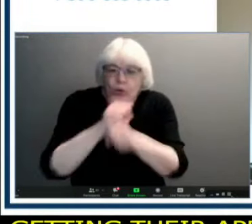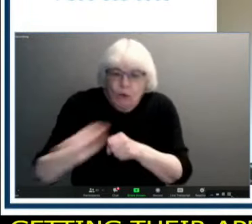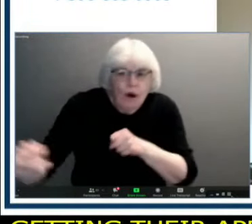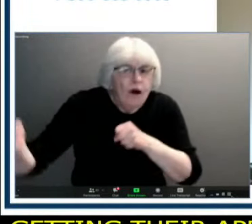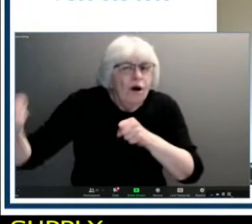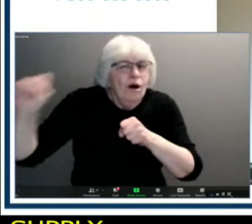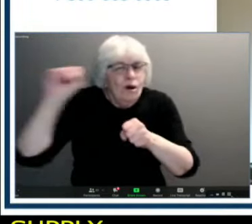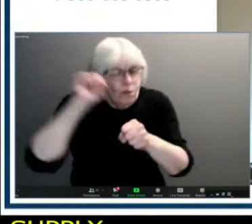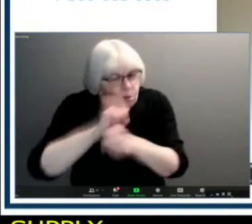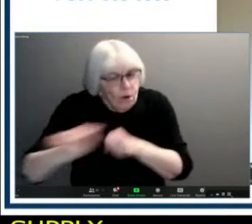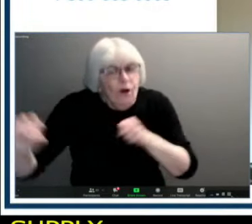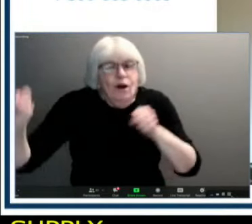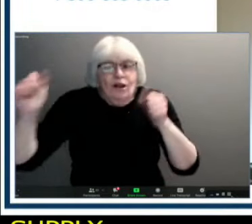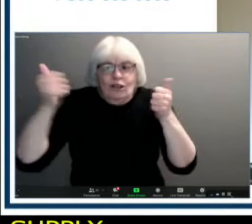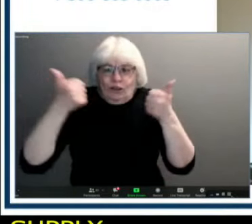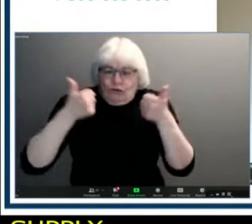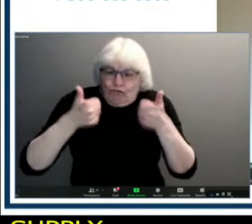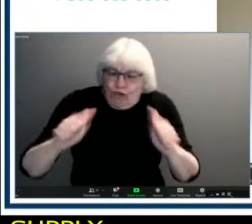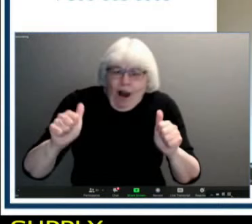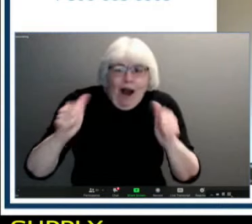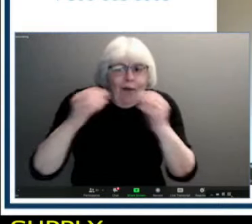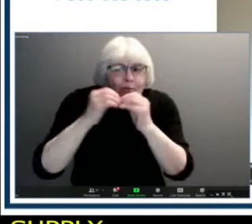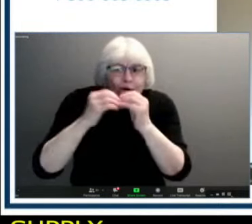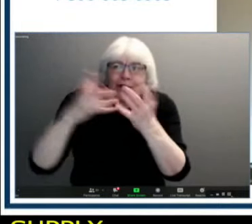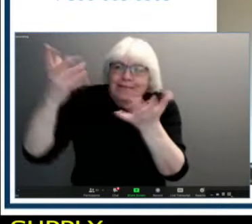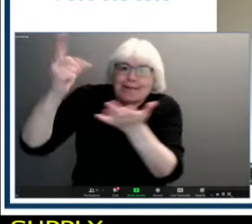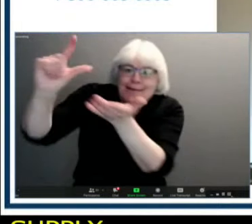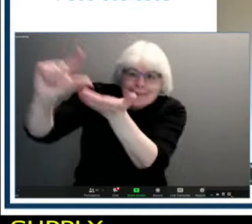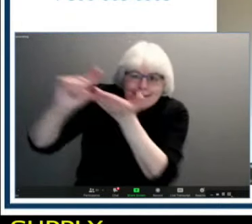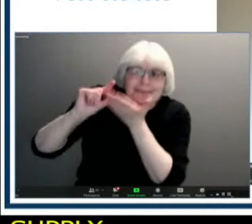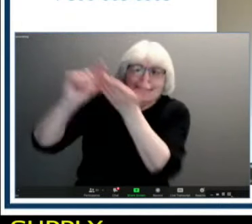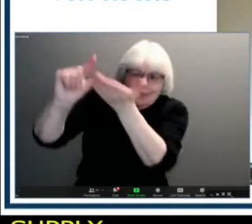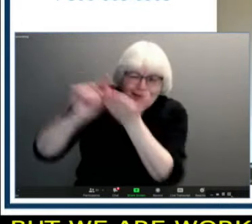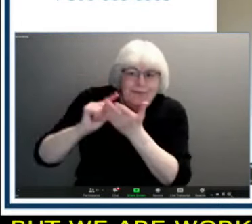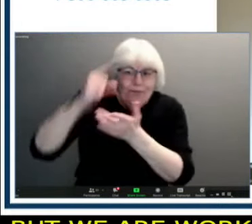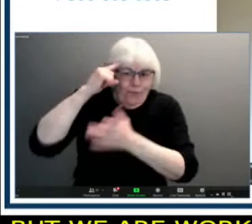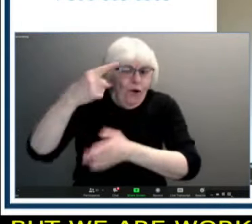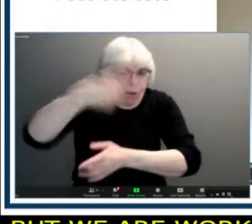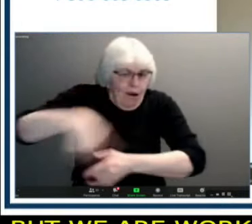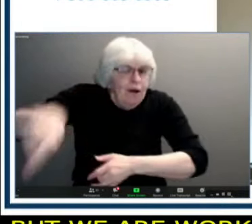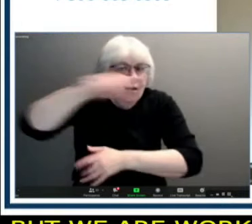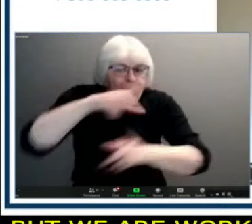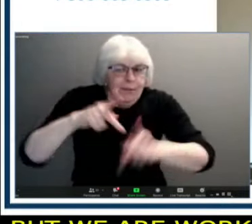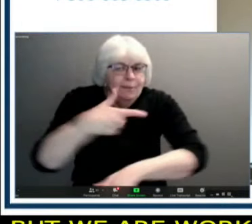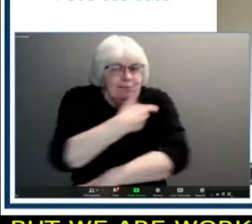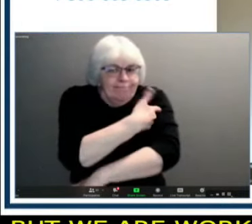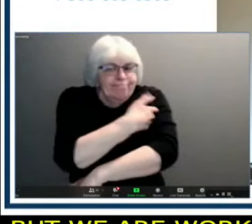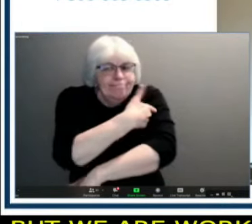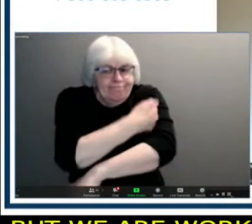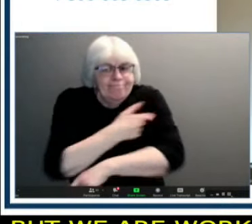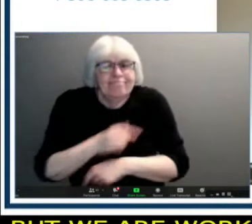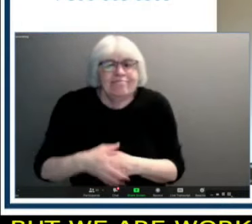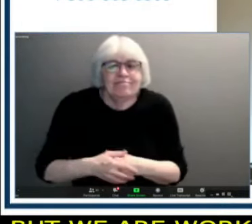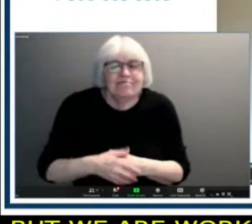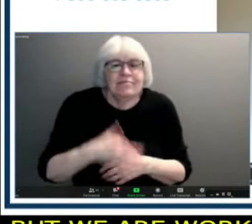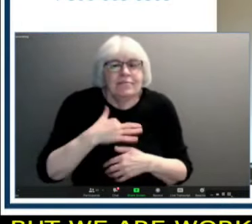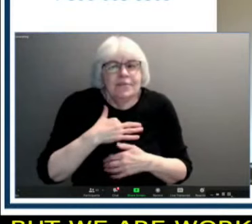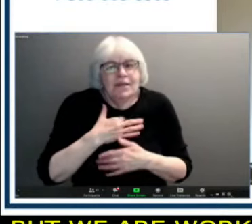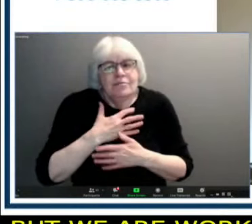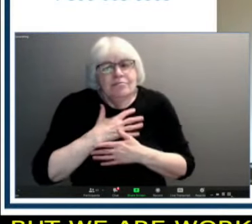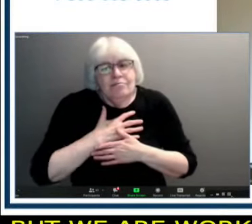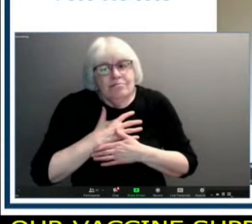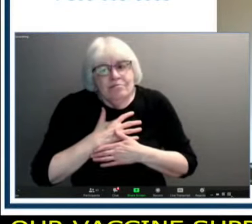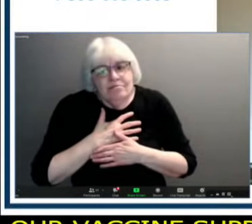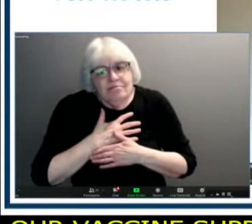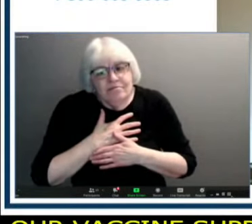as quickly as possible. I want to end today speaking to you from my heart. This is a worrisome,